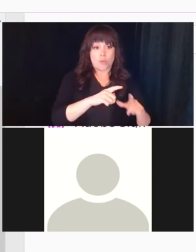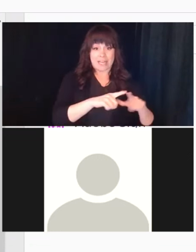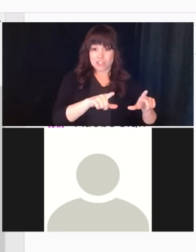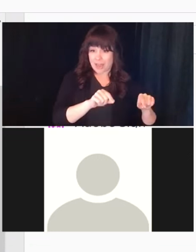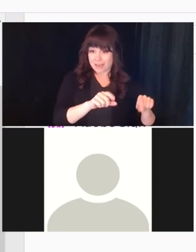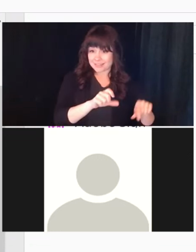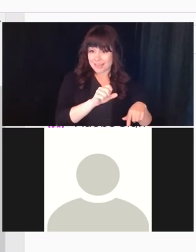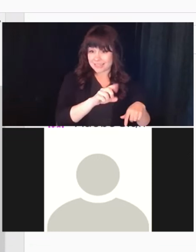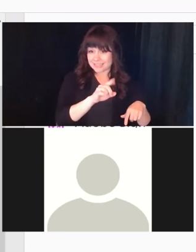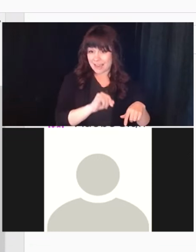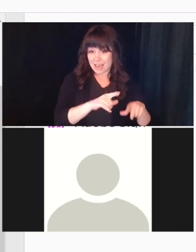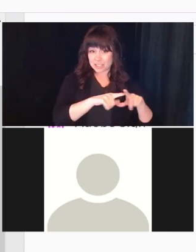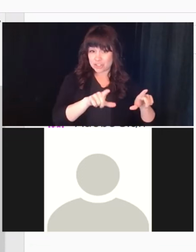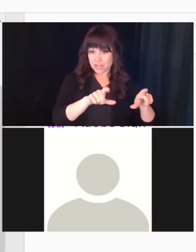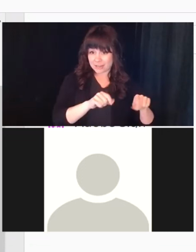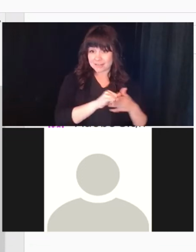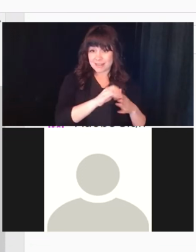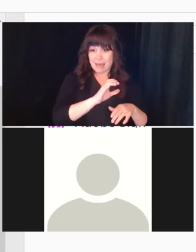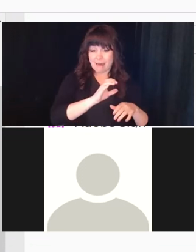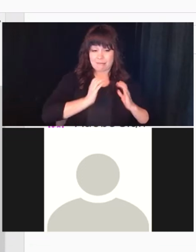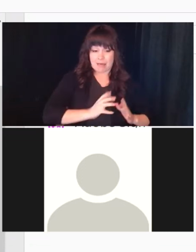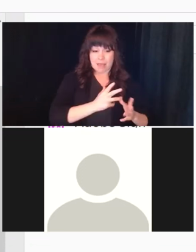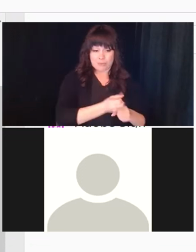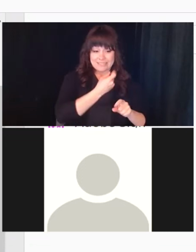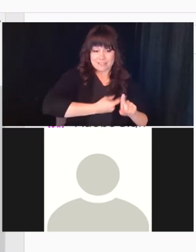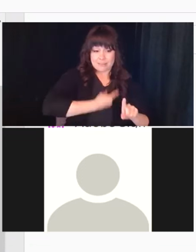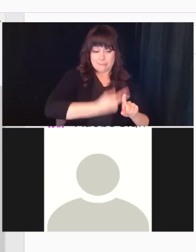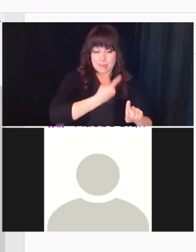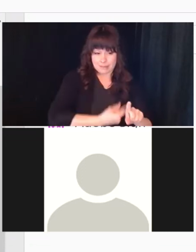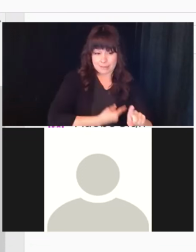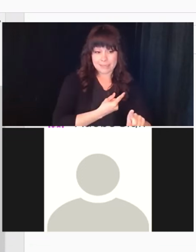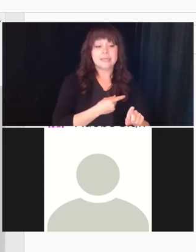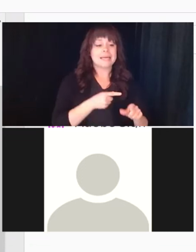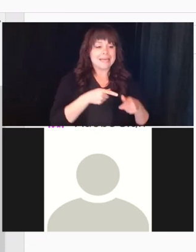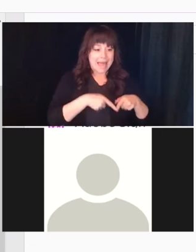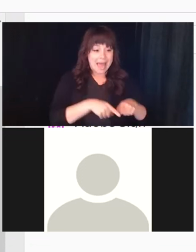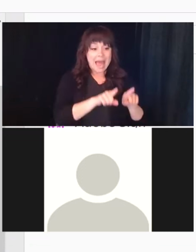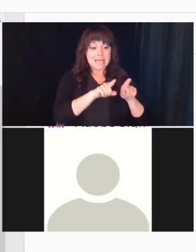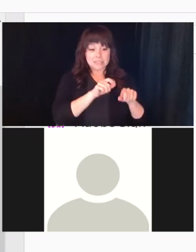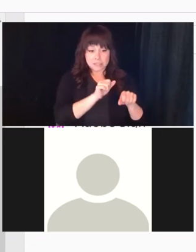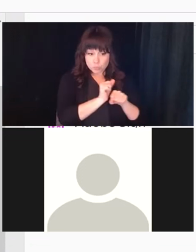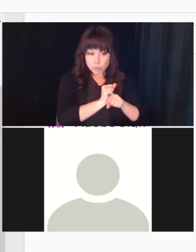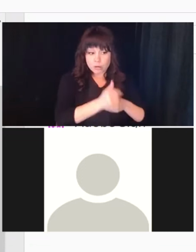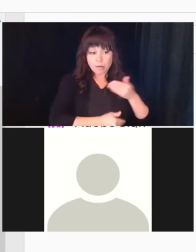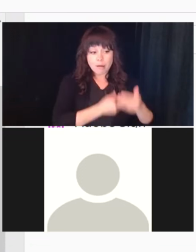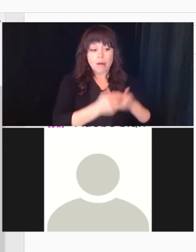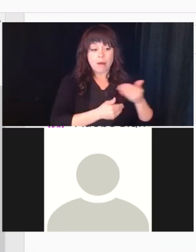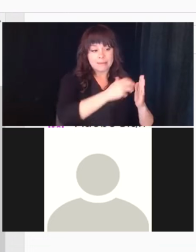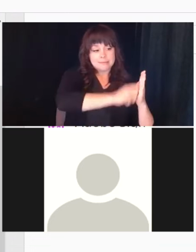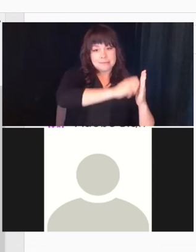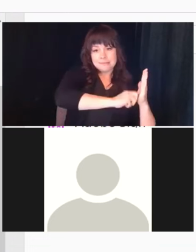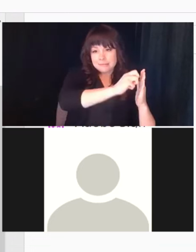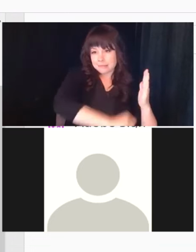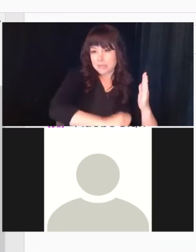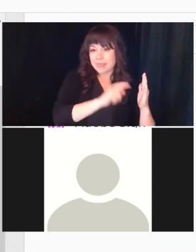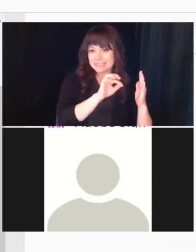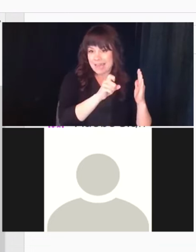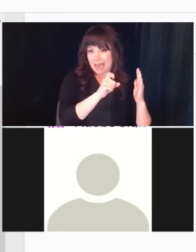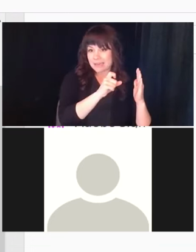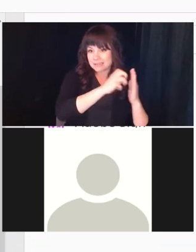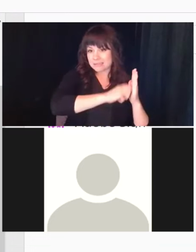the taxes that are collected as people work. All right. So there's a couple of different